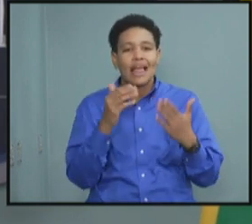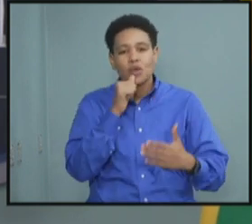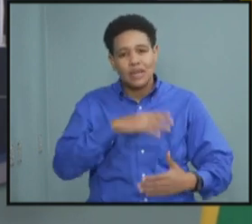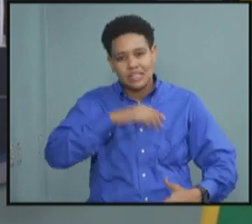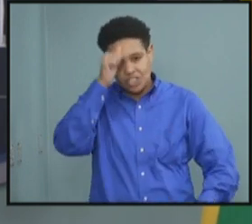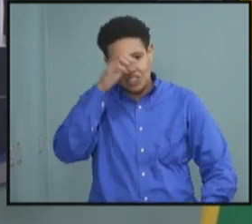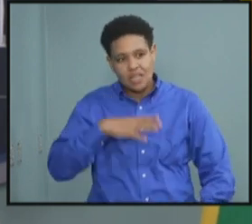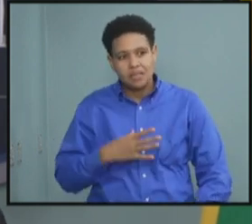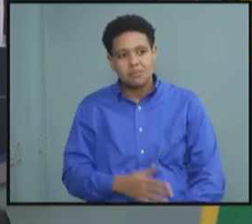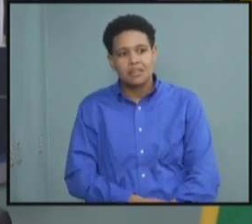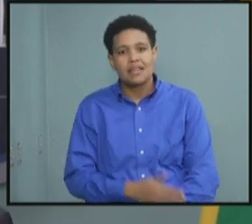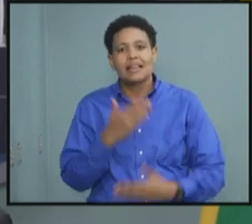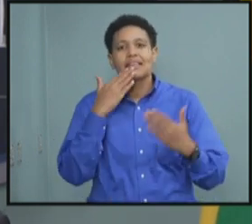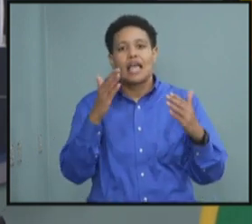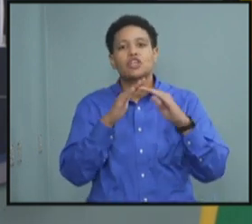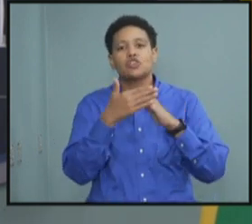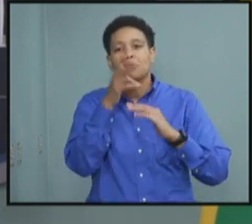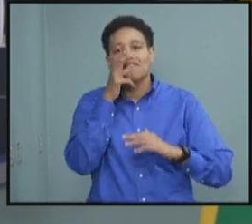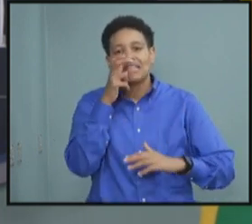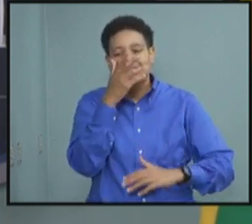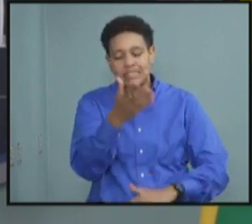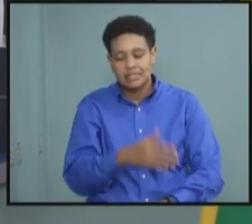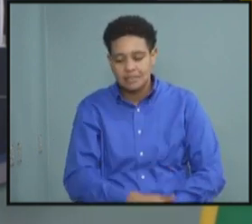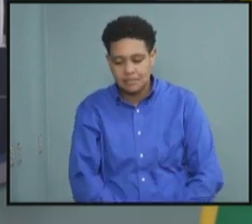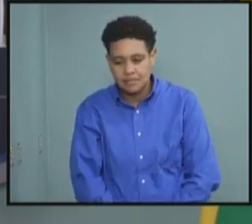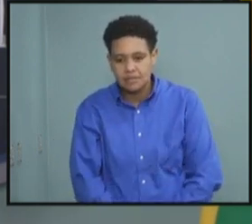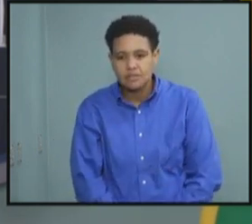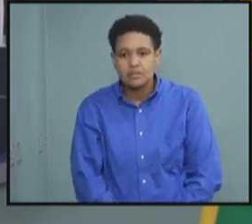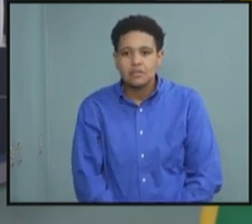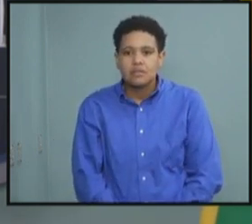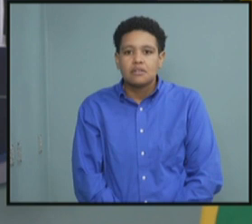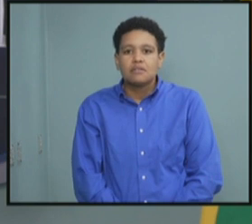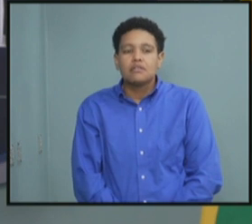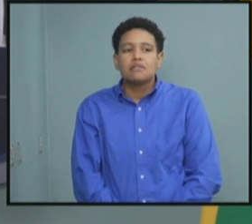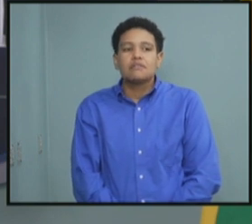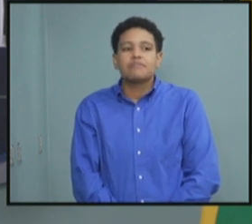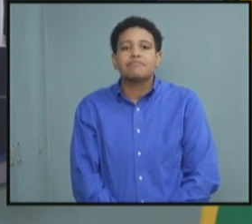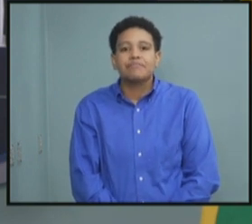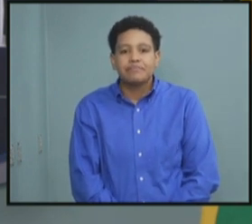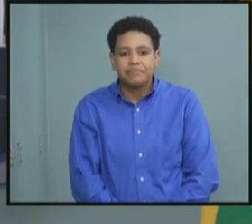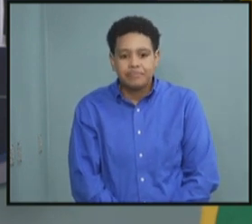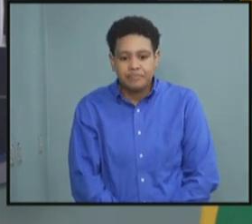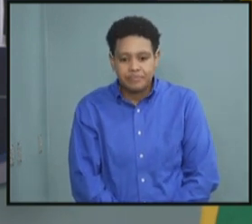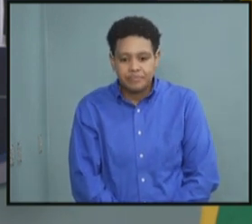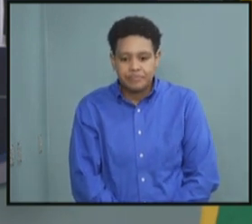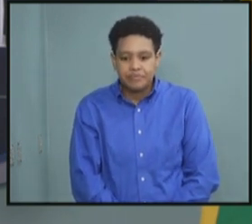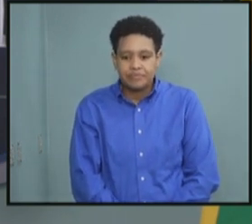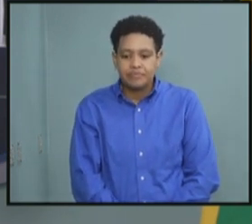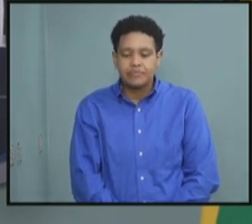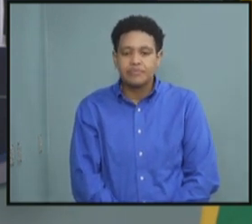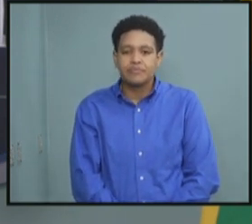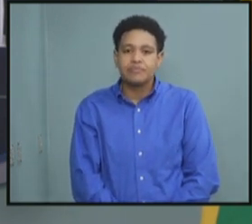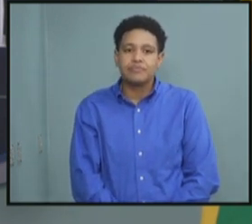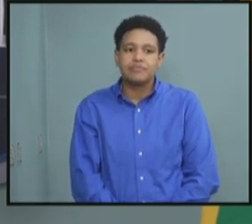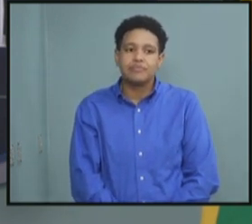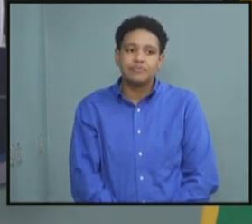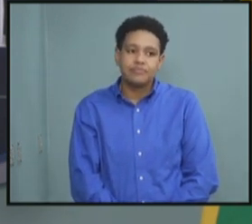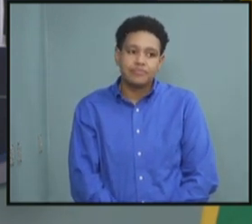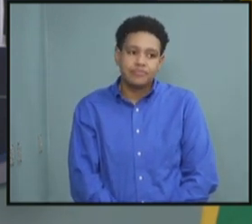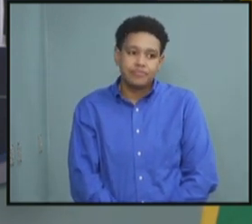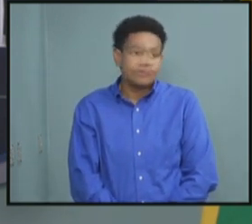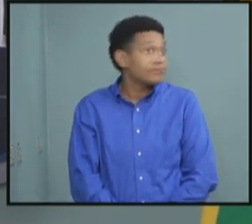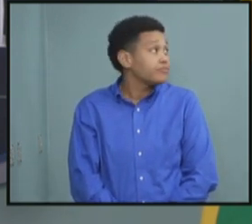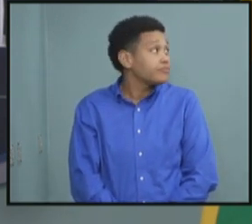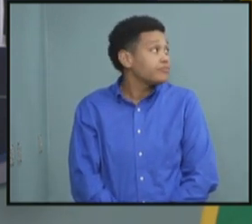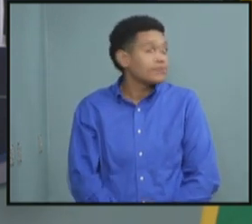and gentlemen. Thank you, Jamaica, for listening. Thank you so much, Mr. Prime Minister. Time being 7:51, we'd like to thank members of the media as well. For those